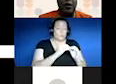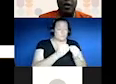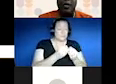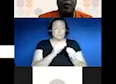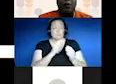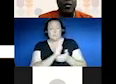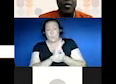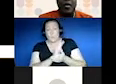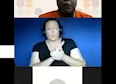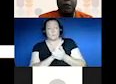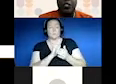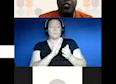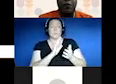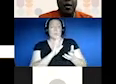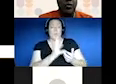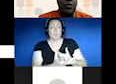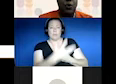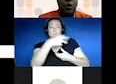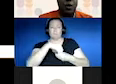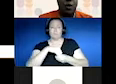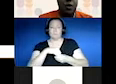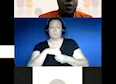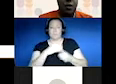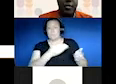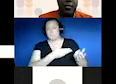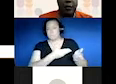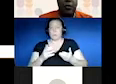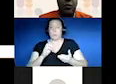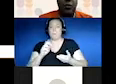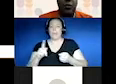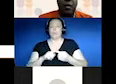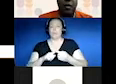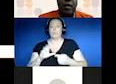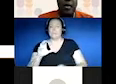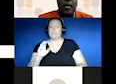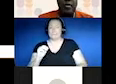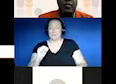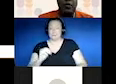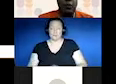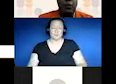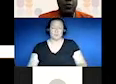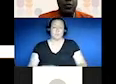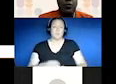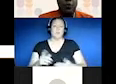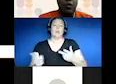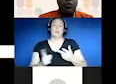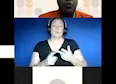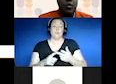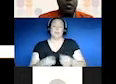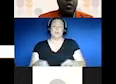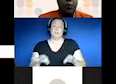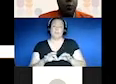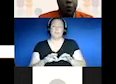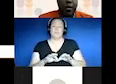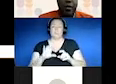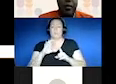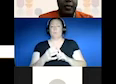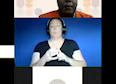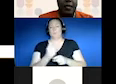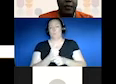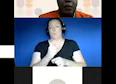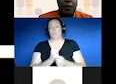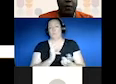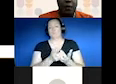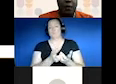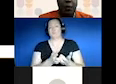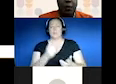are there. They bring that information back to our case managers. And then it's important to be culturally appropriate.